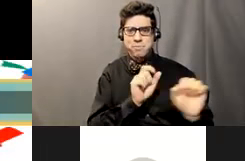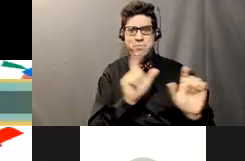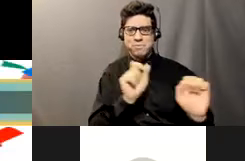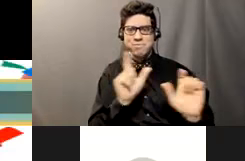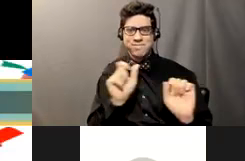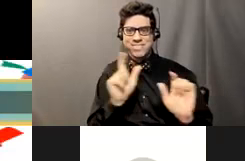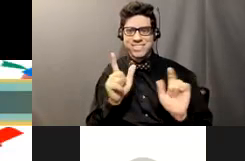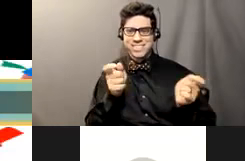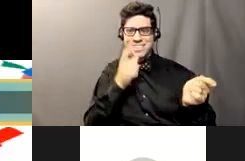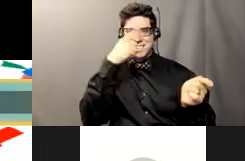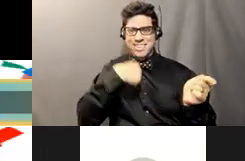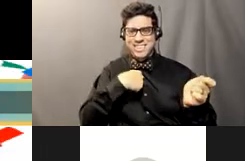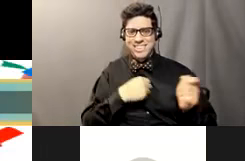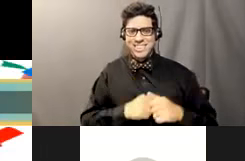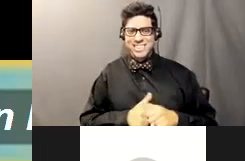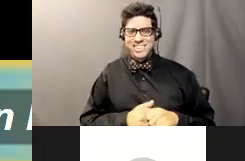Yeah.